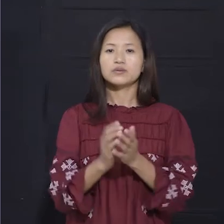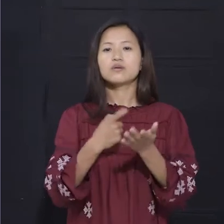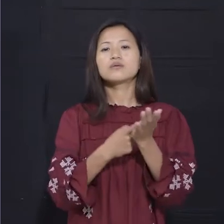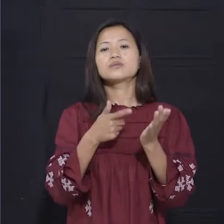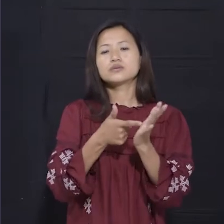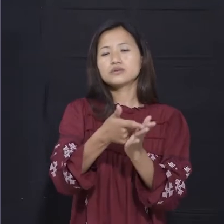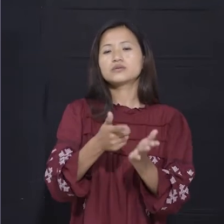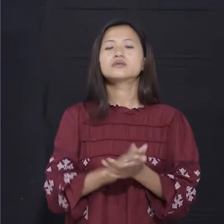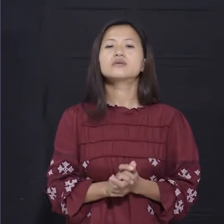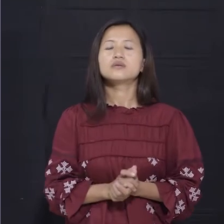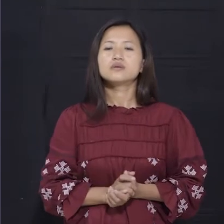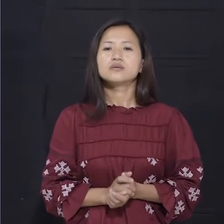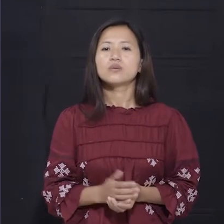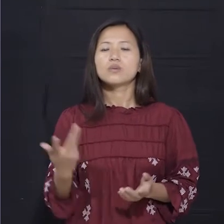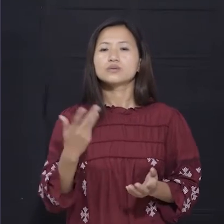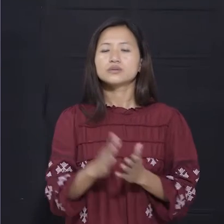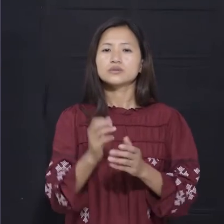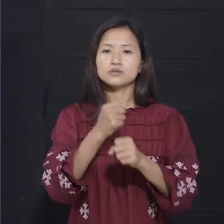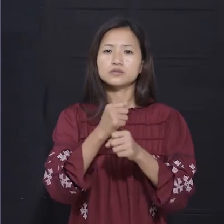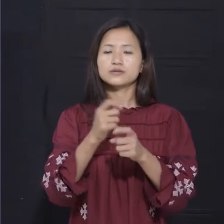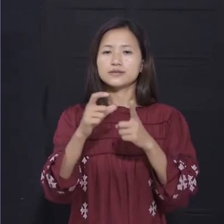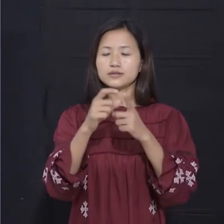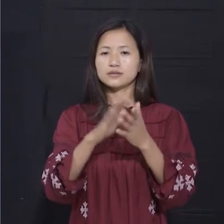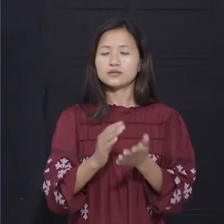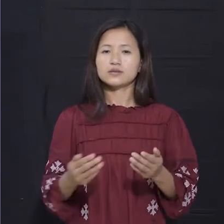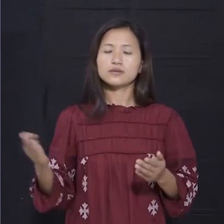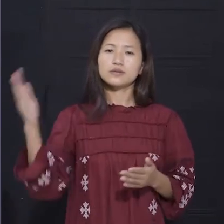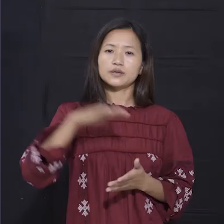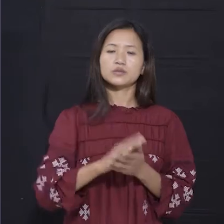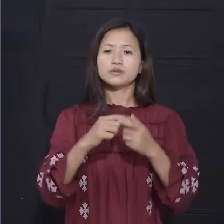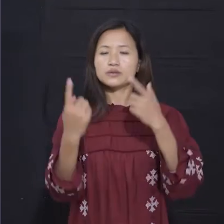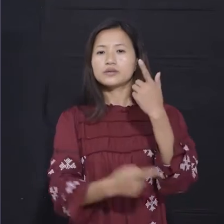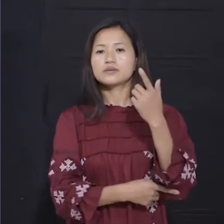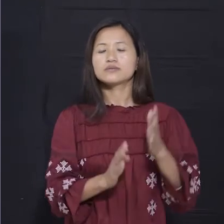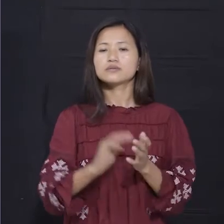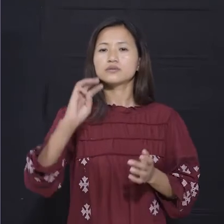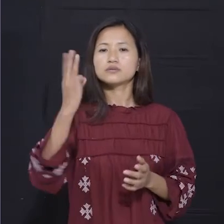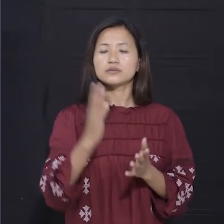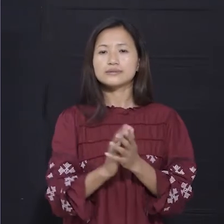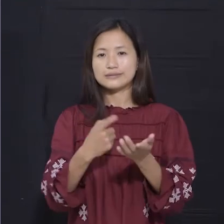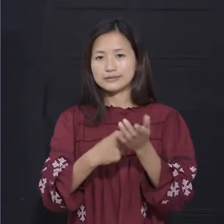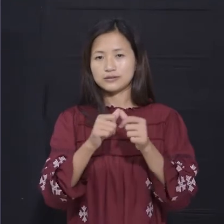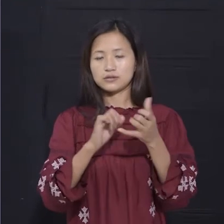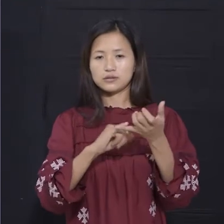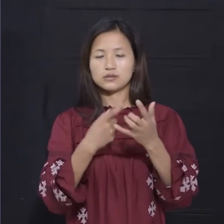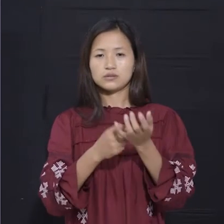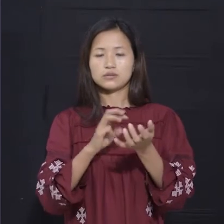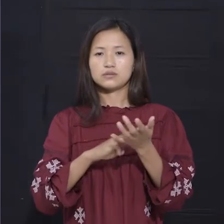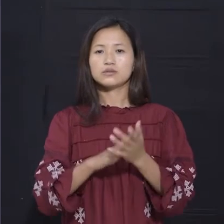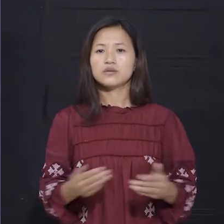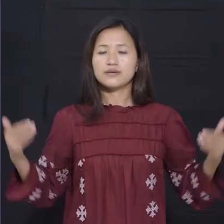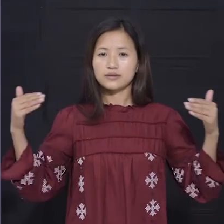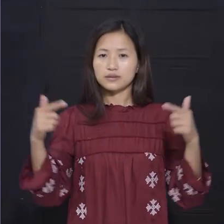of the reasons why the Gupta dynasty came to an end. Then the third reason was the attack